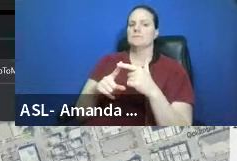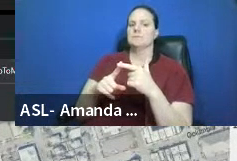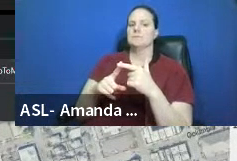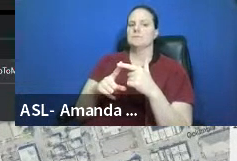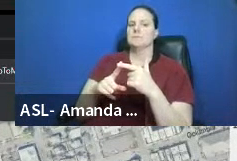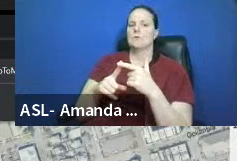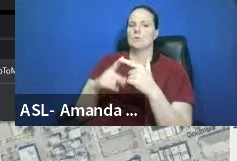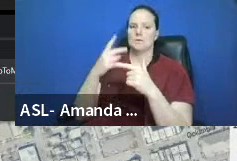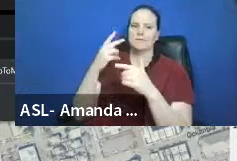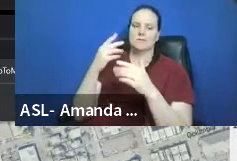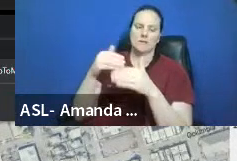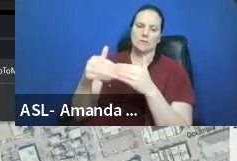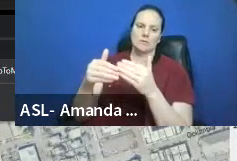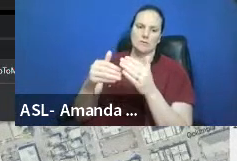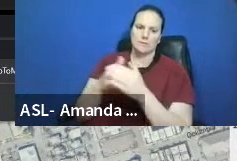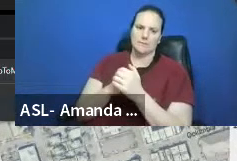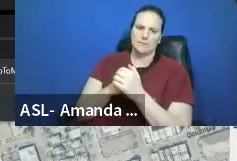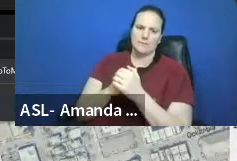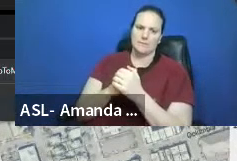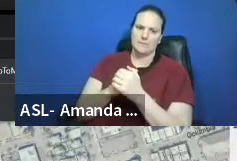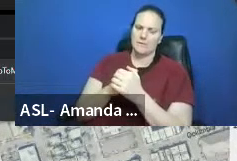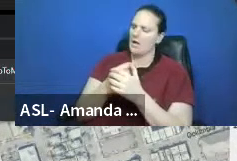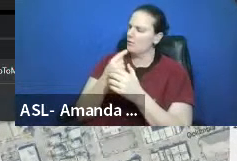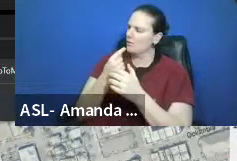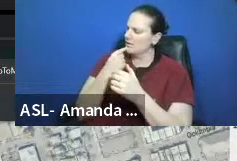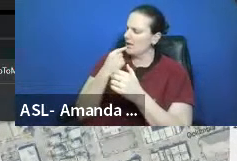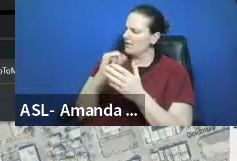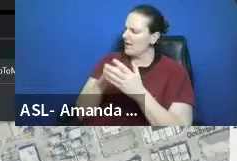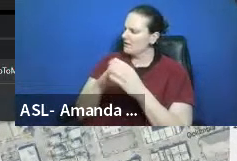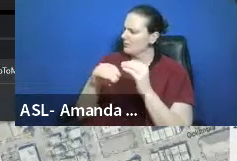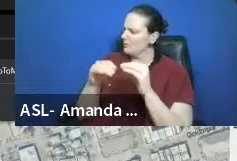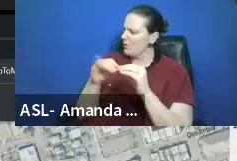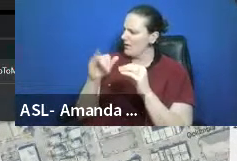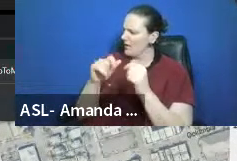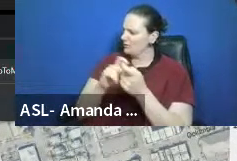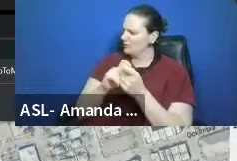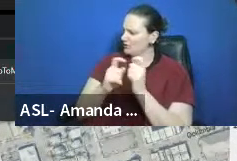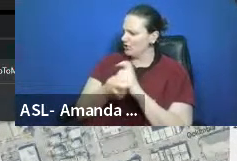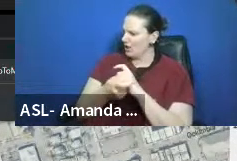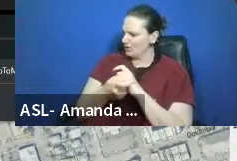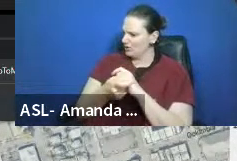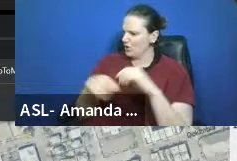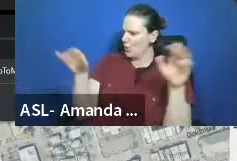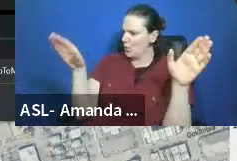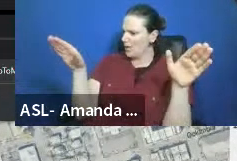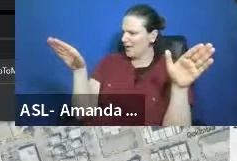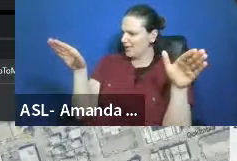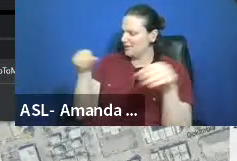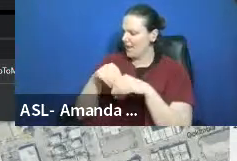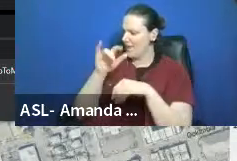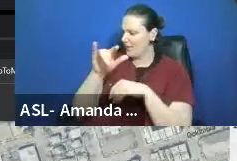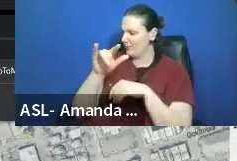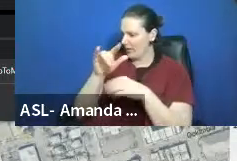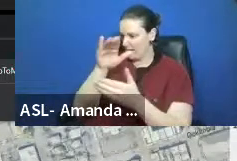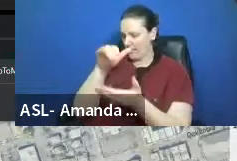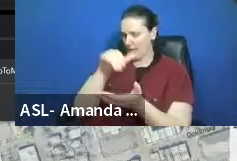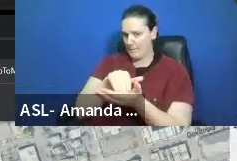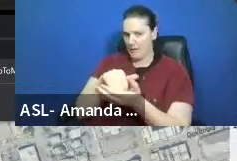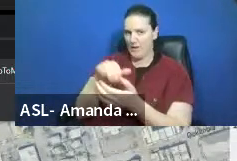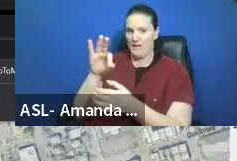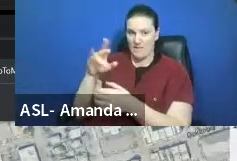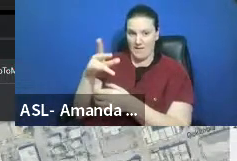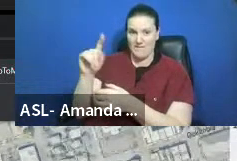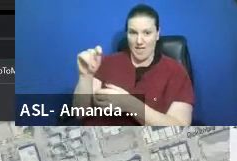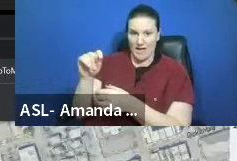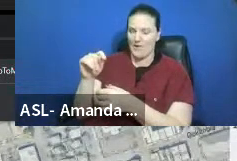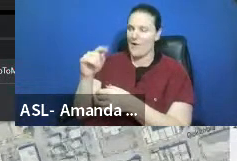rest of the program as well. I'd say it's more like you're going to be changing the wings on the airplane in the middle of the flight. Heard that one too.